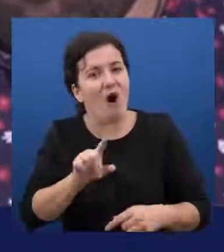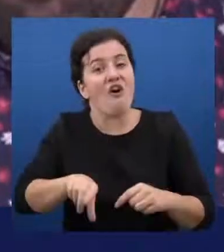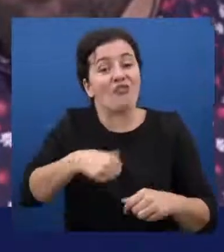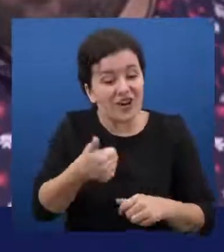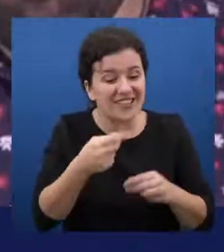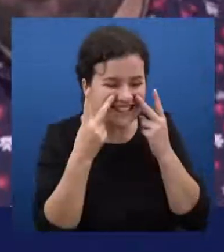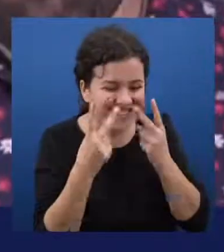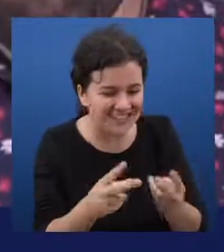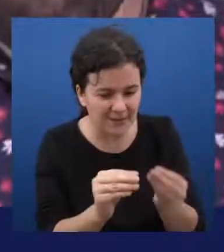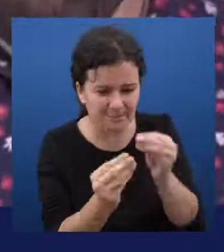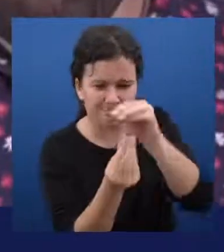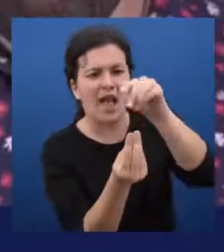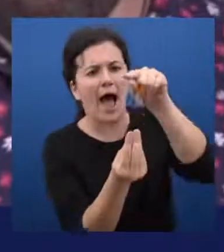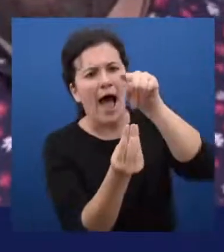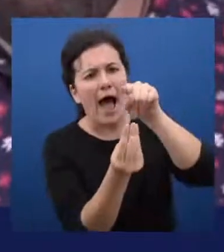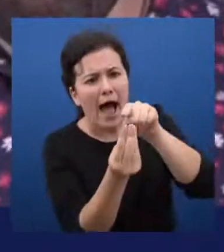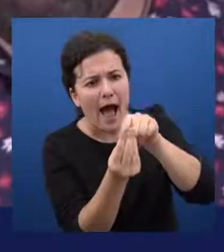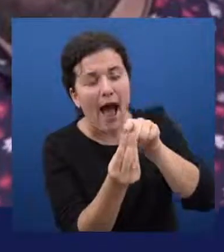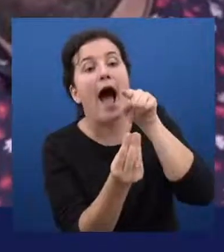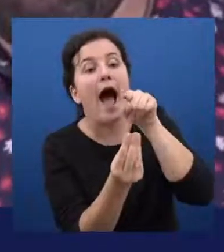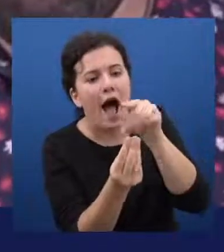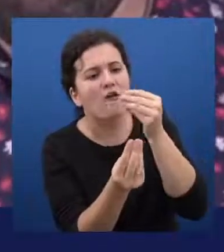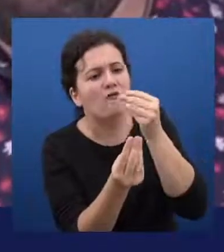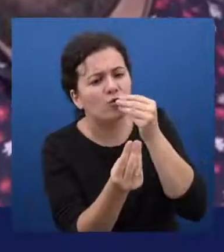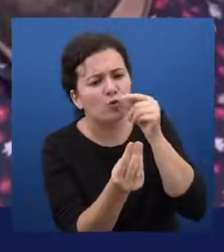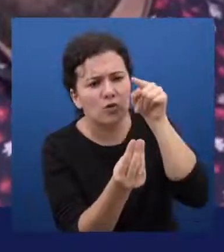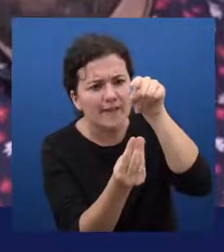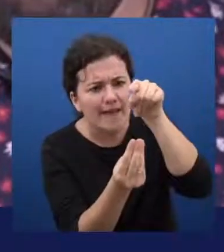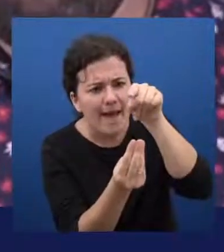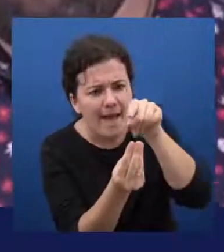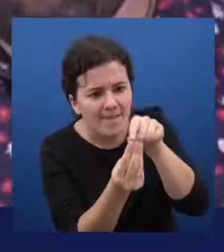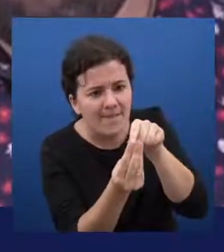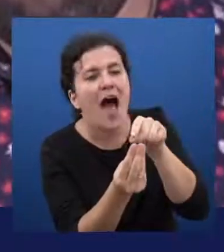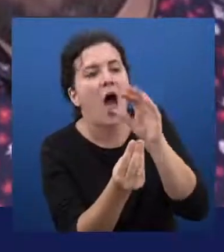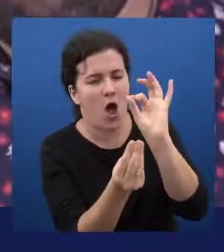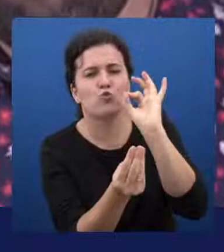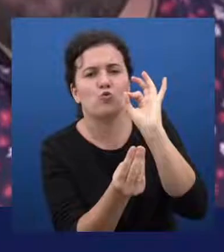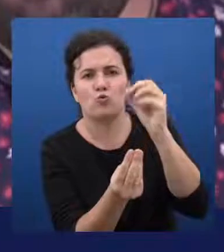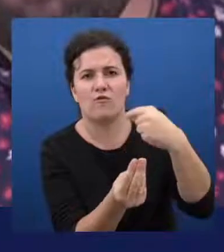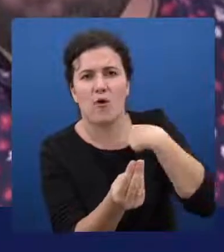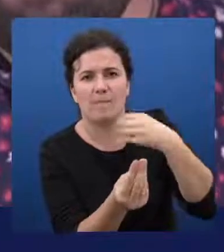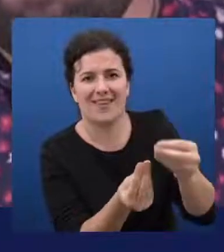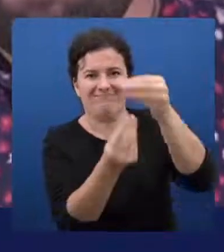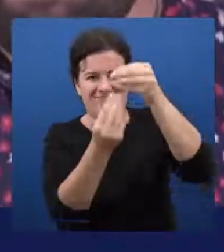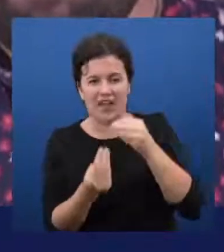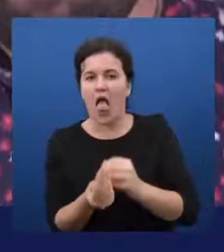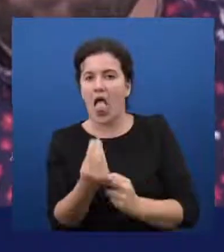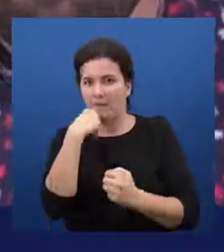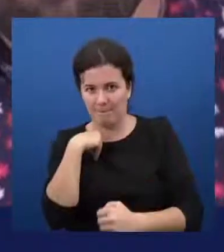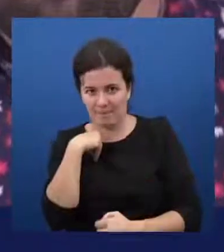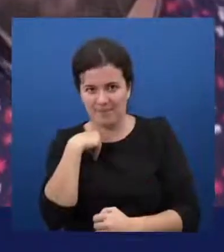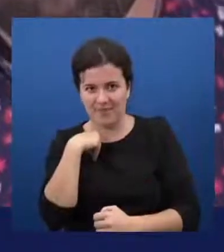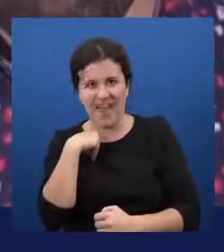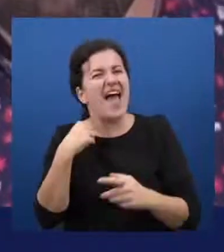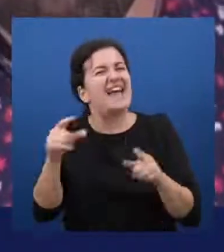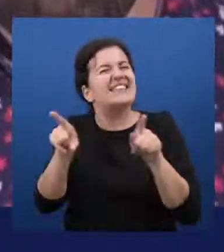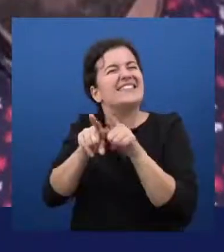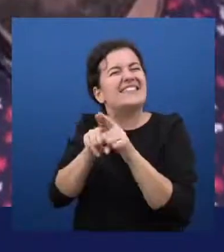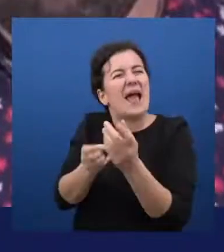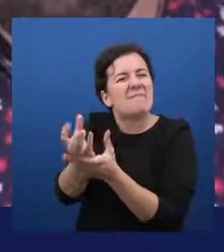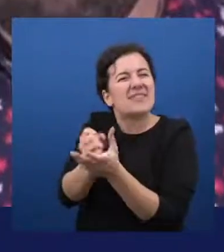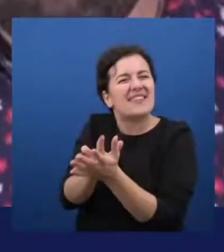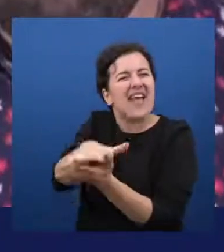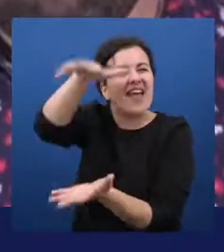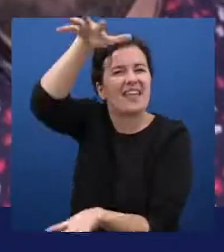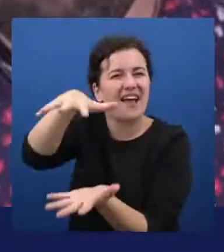feel more and more about that, about data. Like I don't want to read this data until I know its basic qualities. I need its nutritional